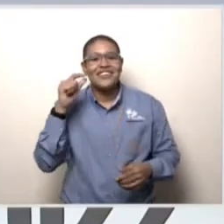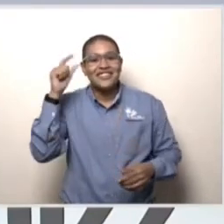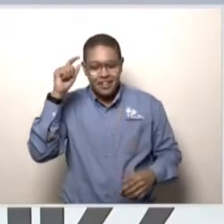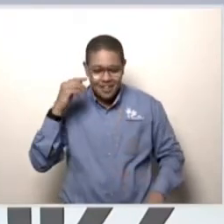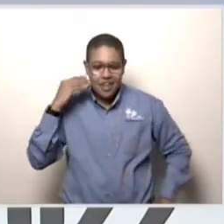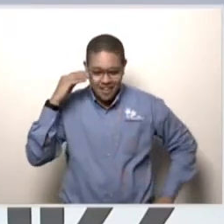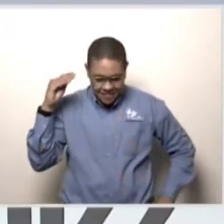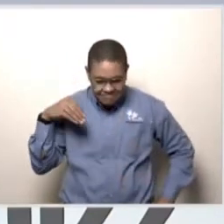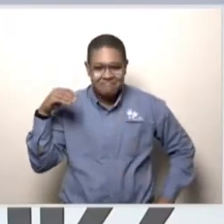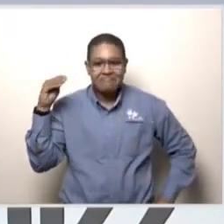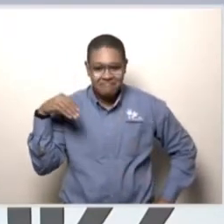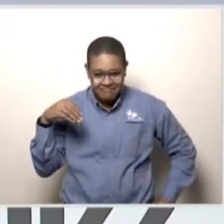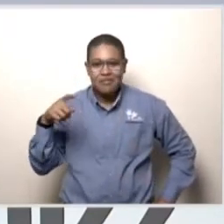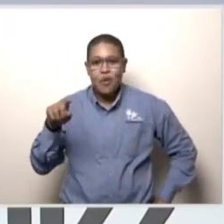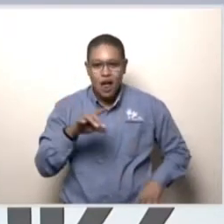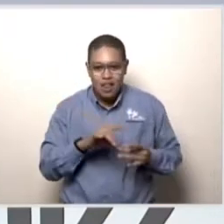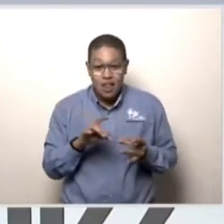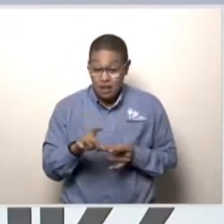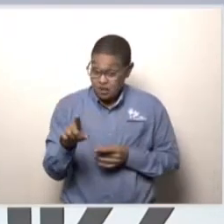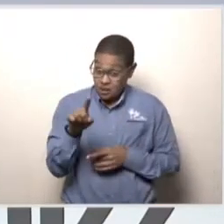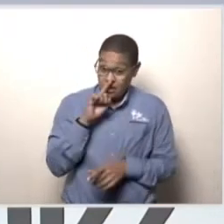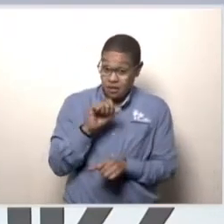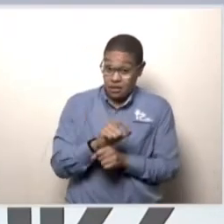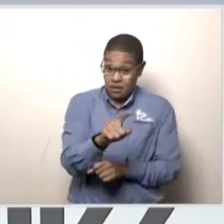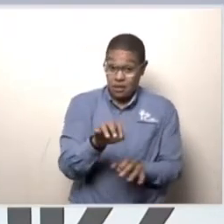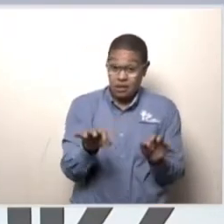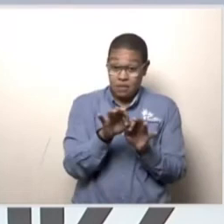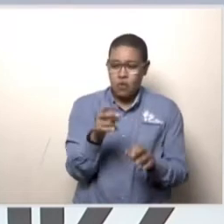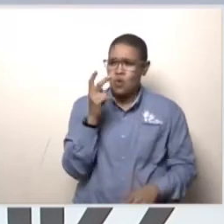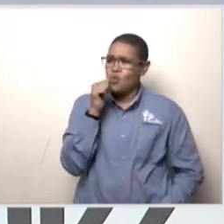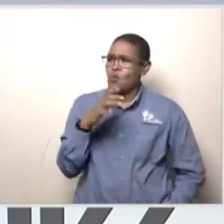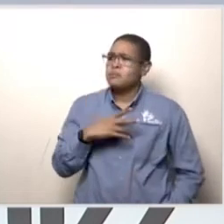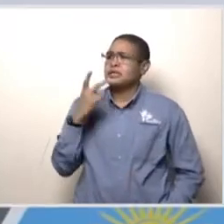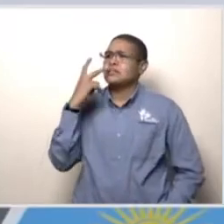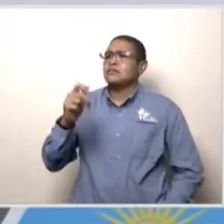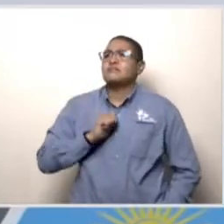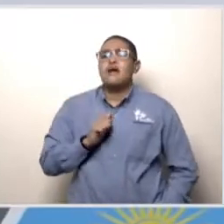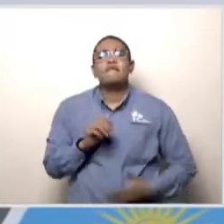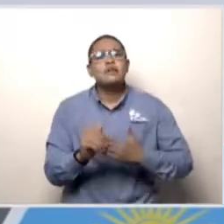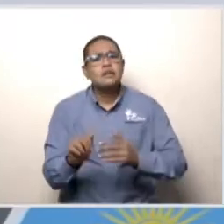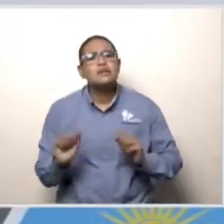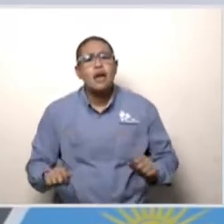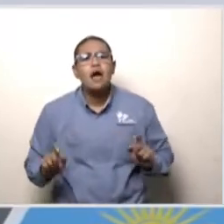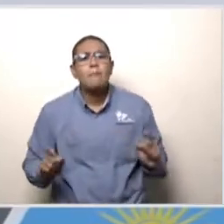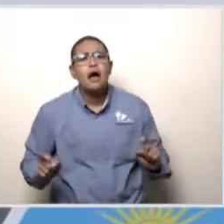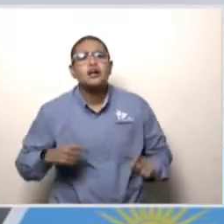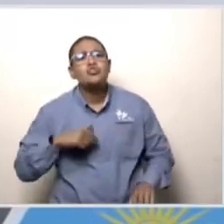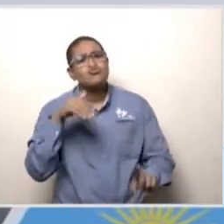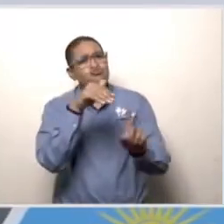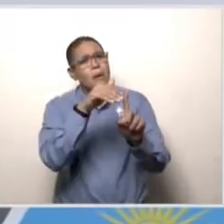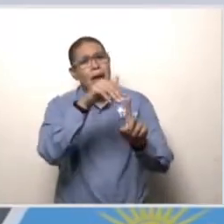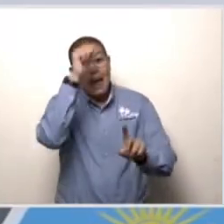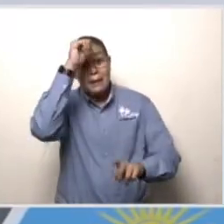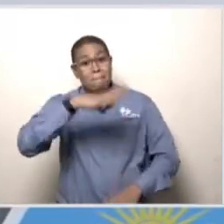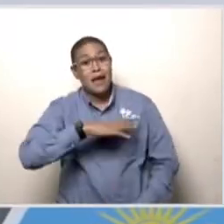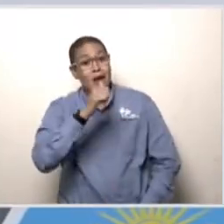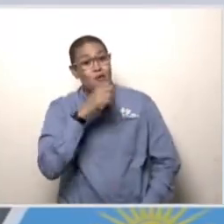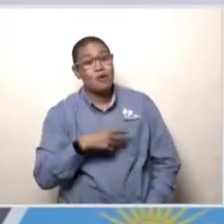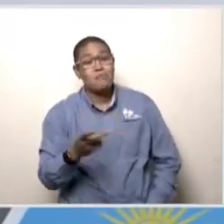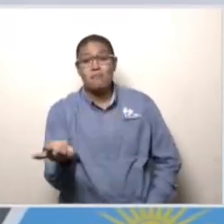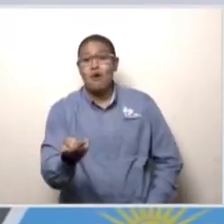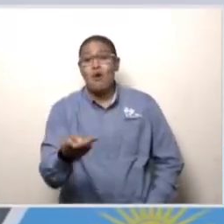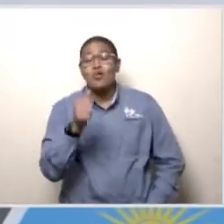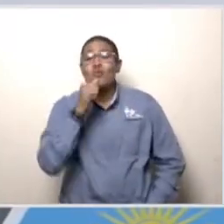you spoke. So it's important for us as women to see ourselves as leaders. It's important to remind men and women that